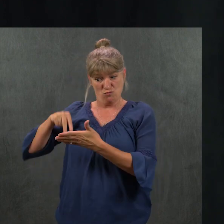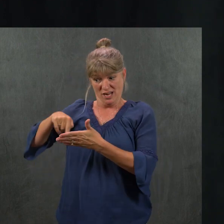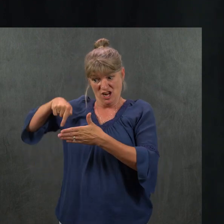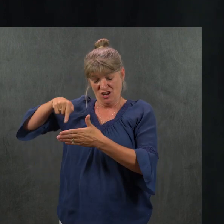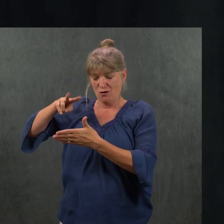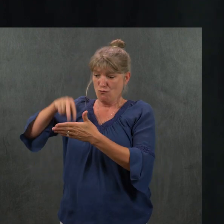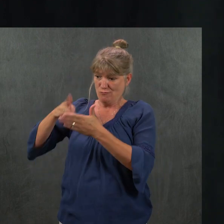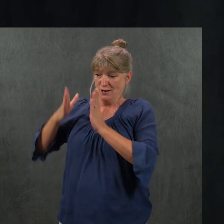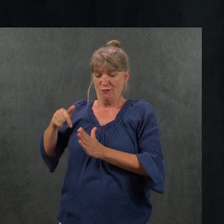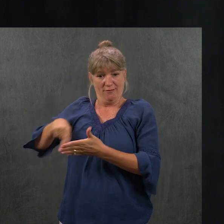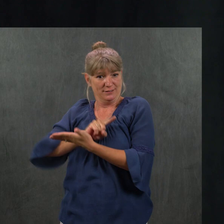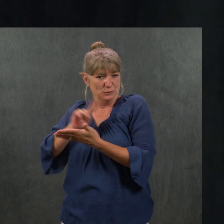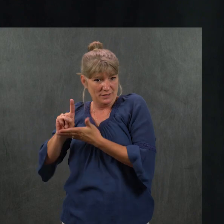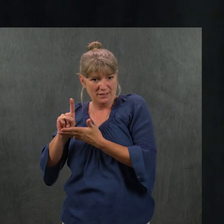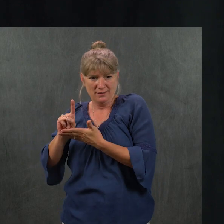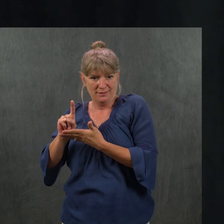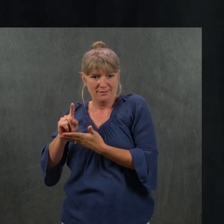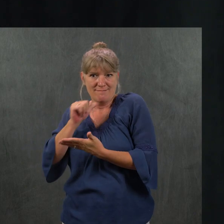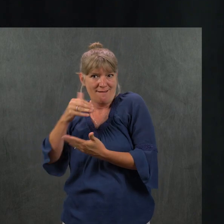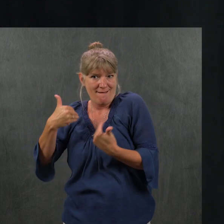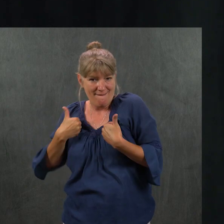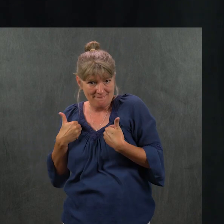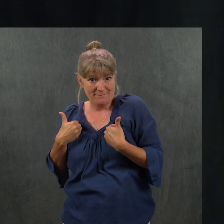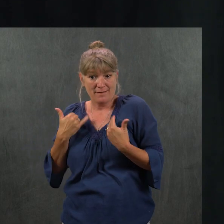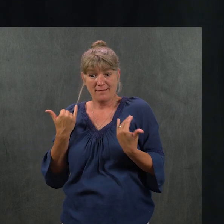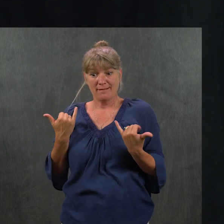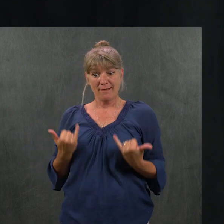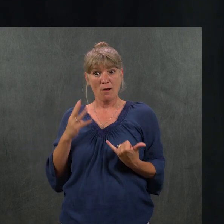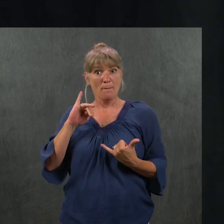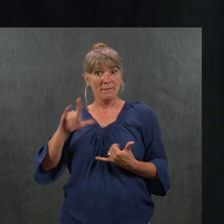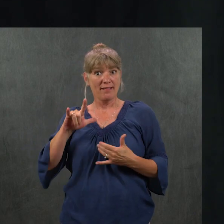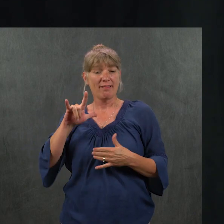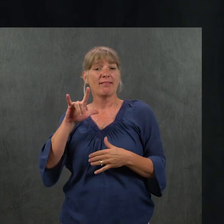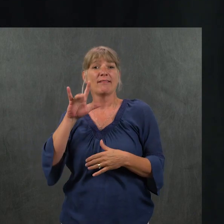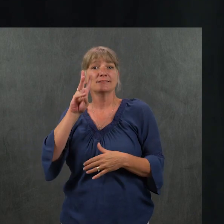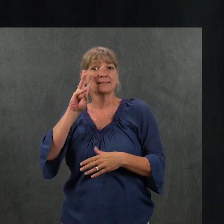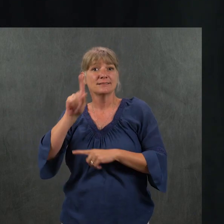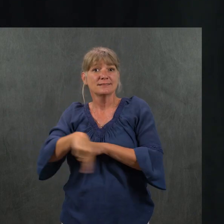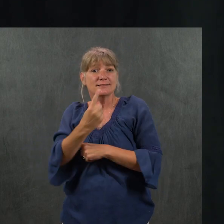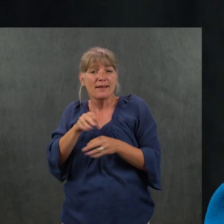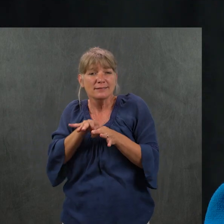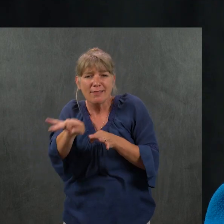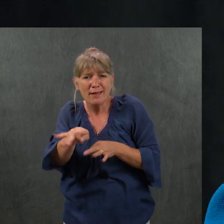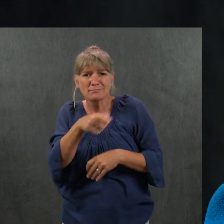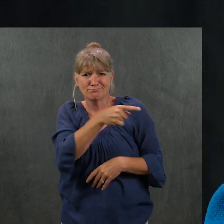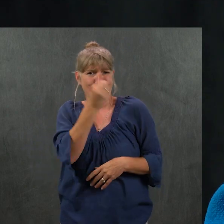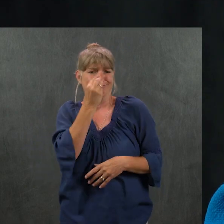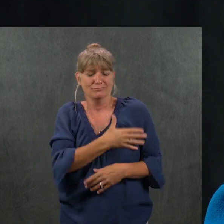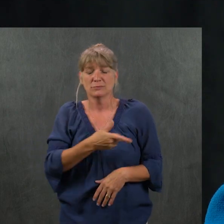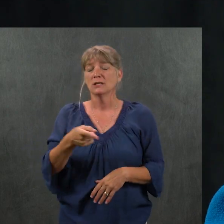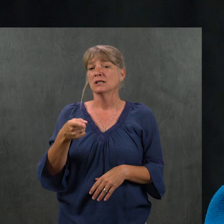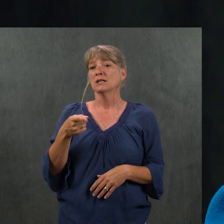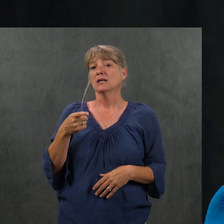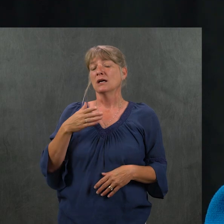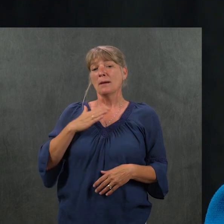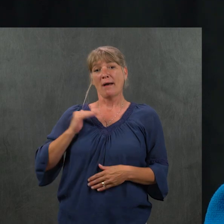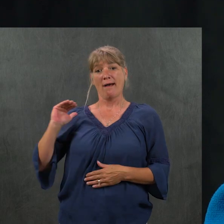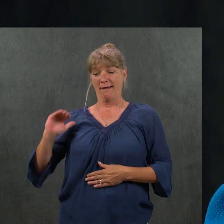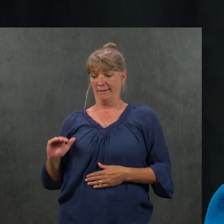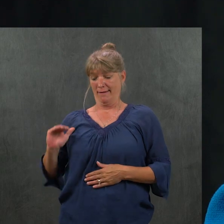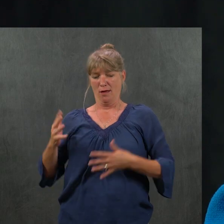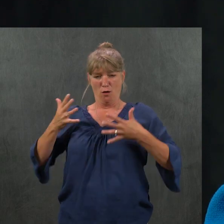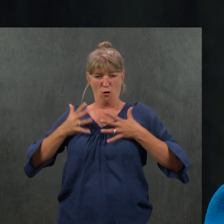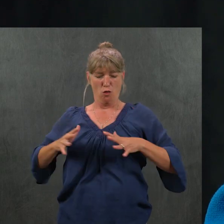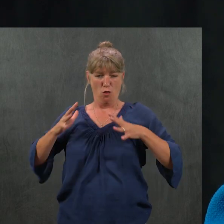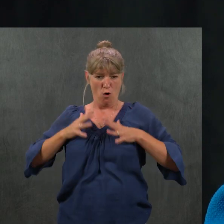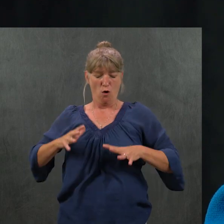care if I didn't have a reader this week and my bill is now 6 days late. The school doesn't care